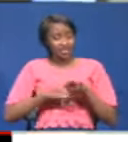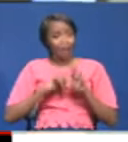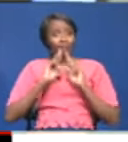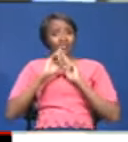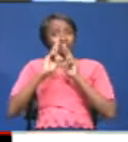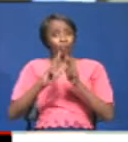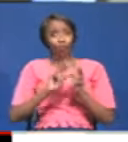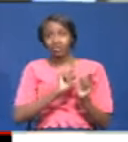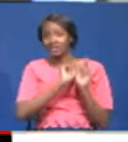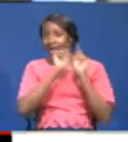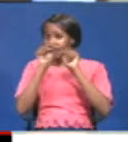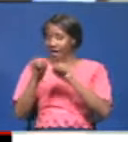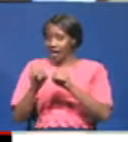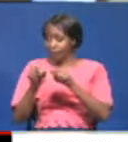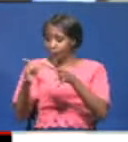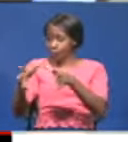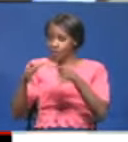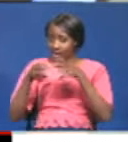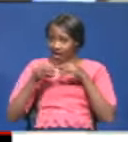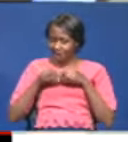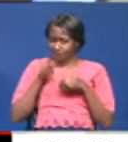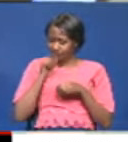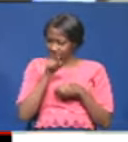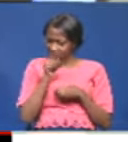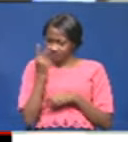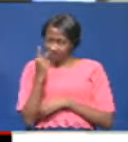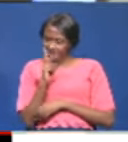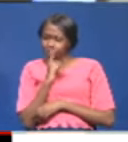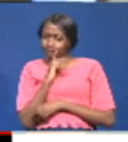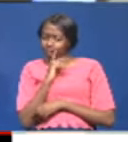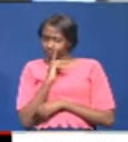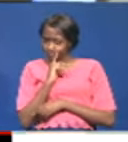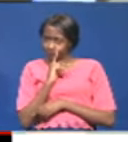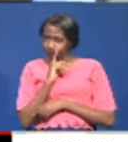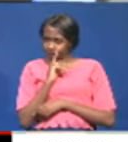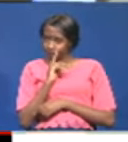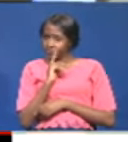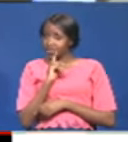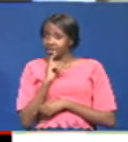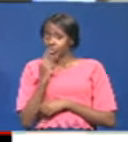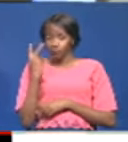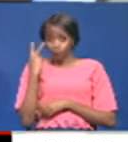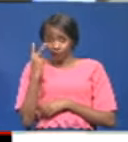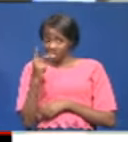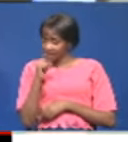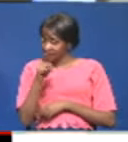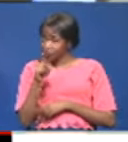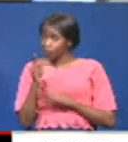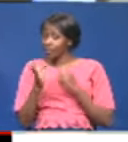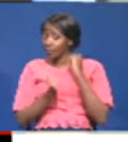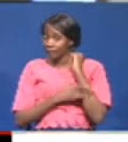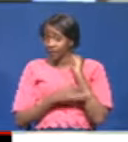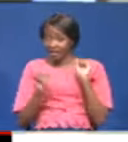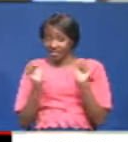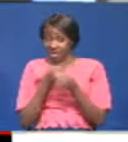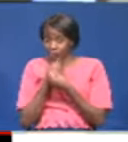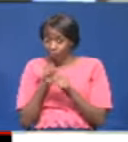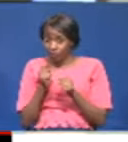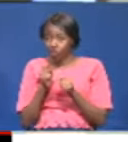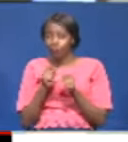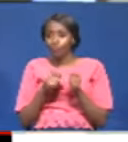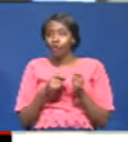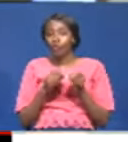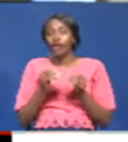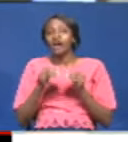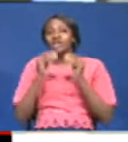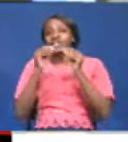that's what we're receiving, actually, it was so bad that they even couldn't print or give you media to see what the post they had